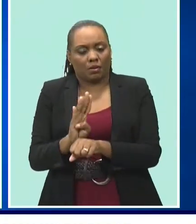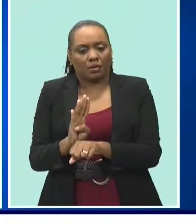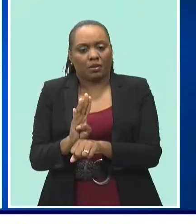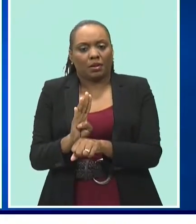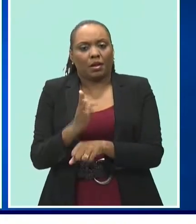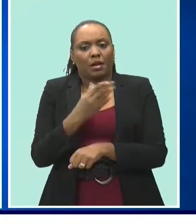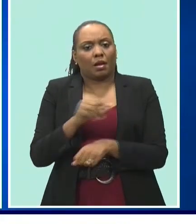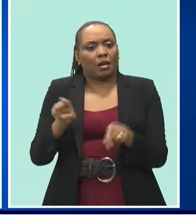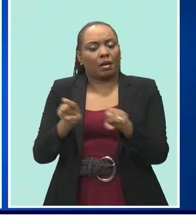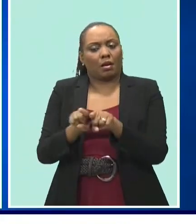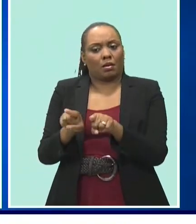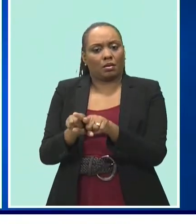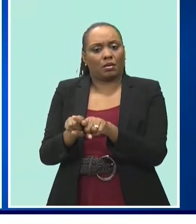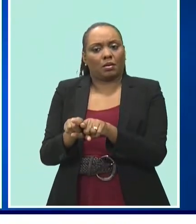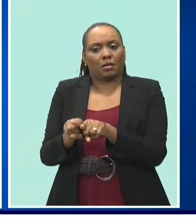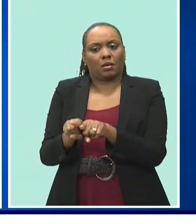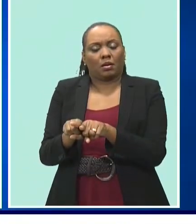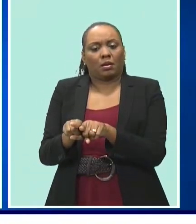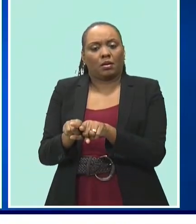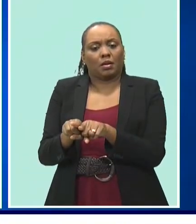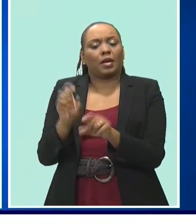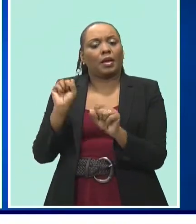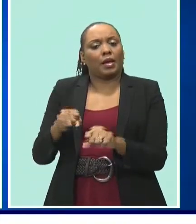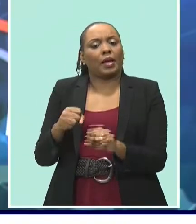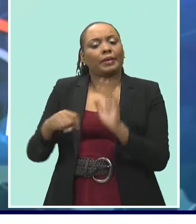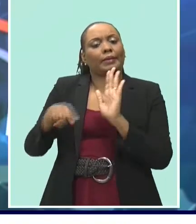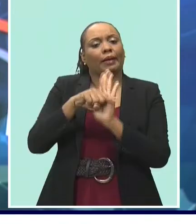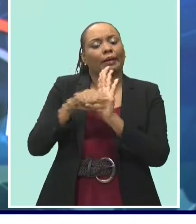extension, the perception of our tourism product.